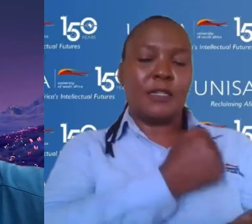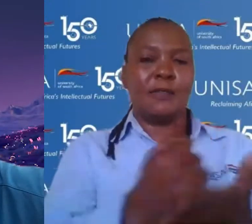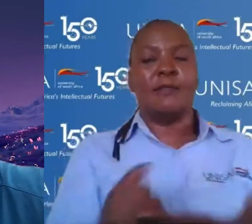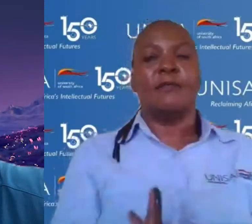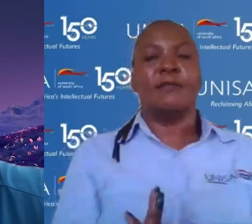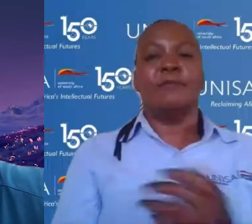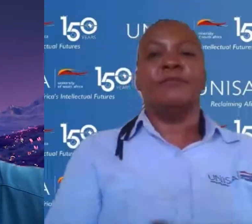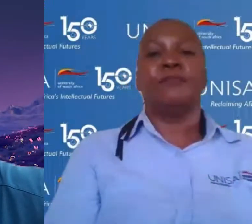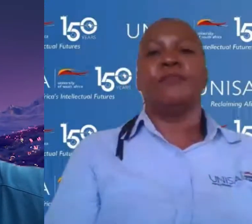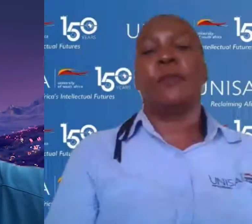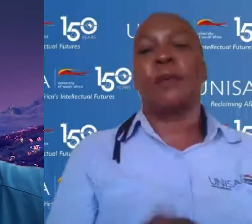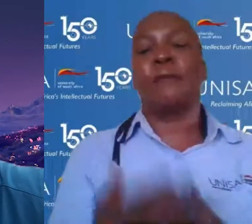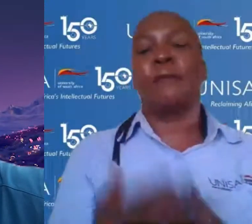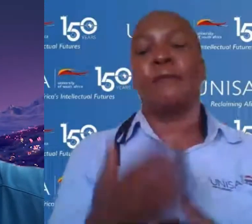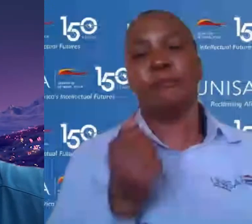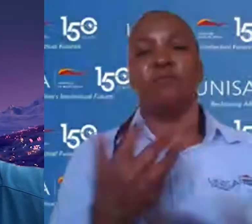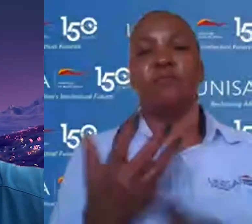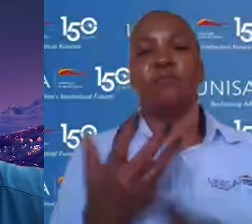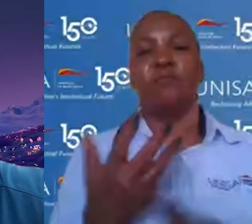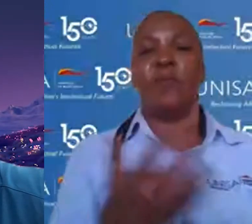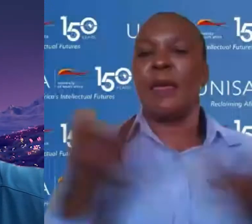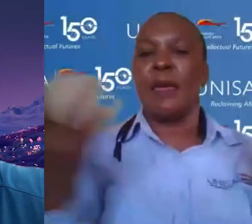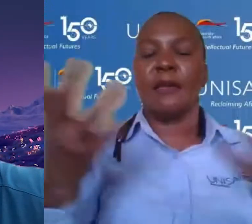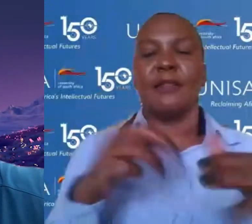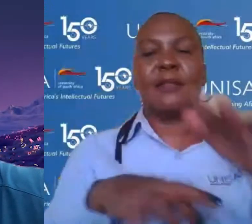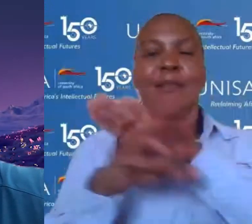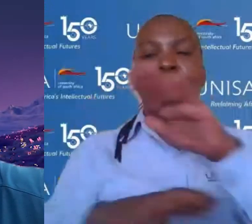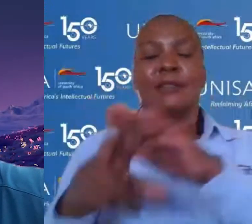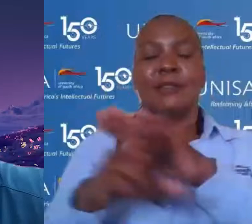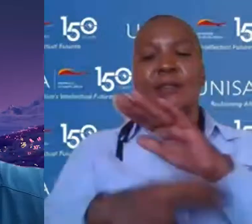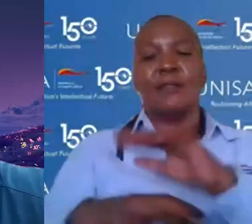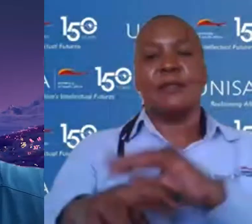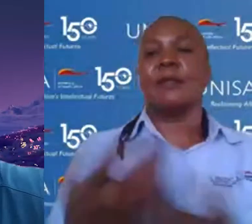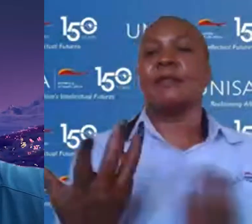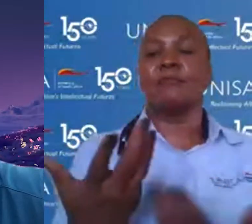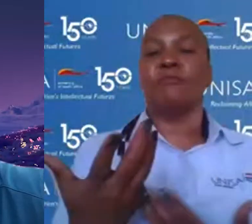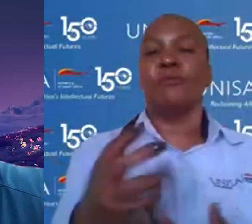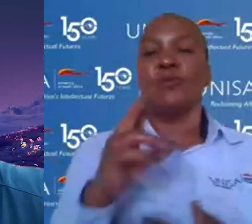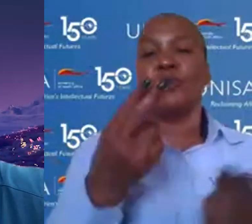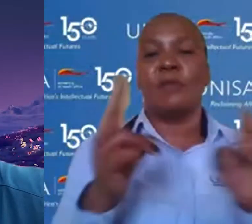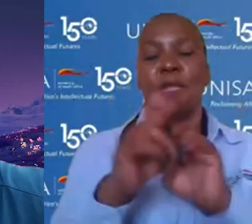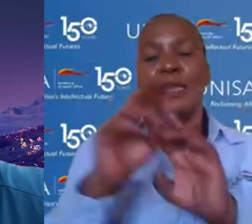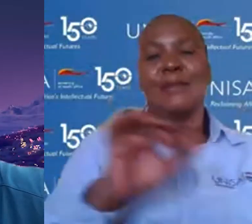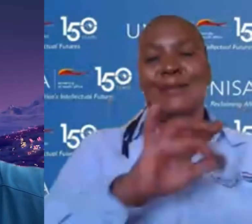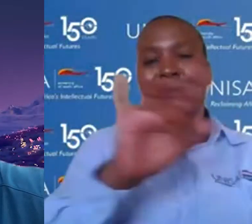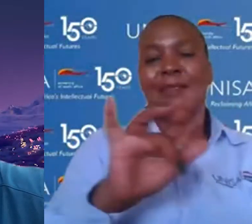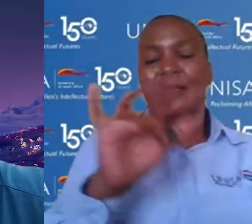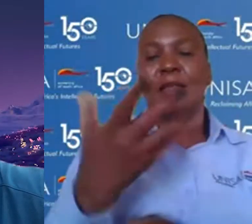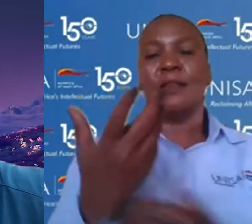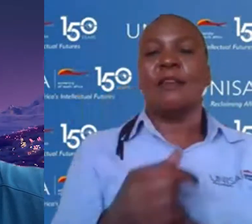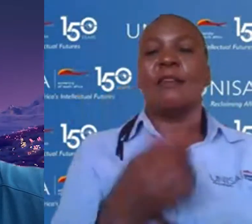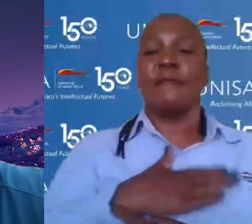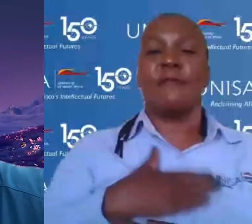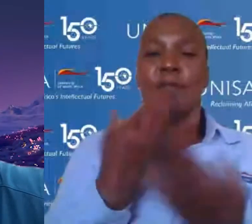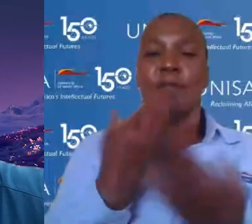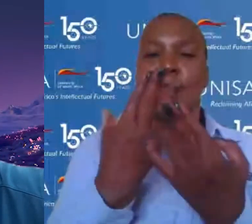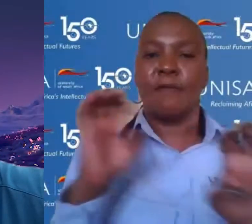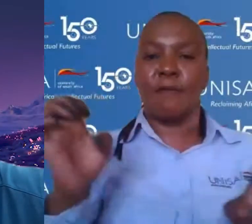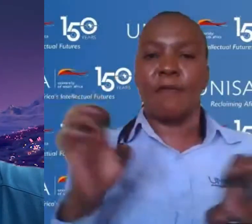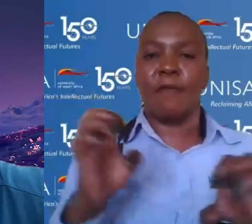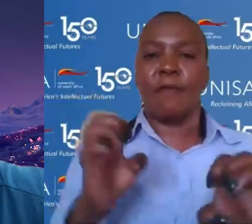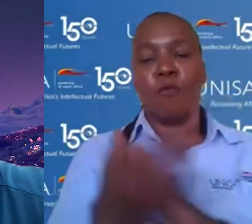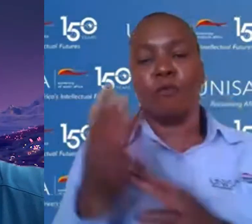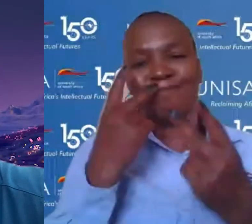So please, any regional UNISA center, feel free to